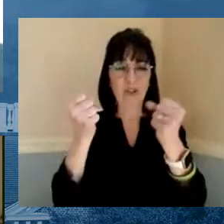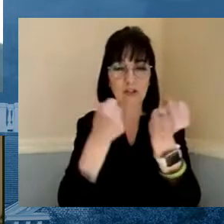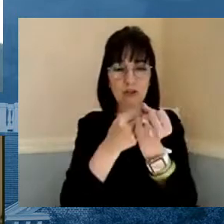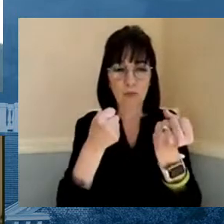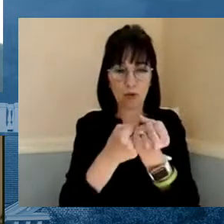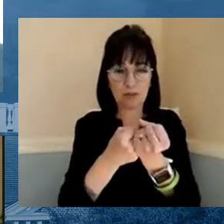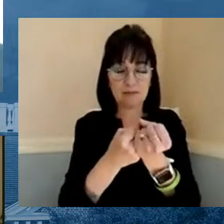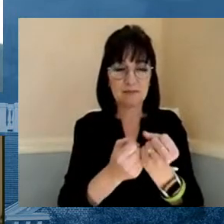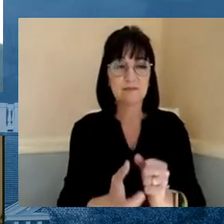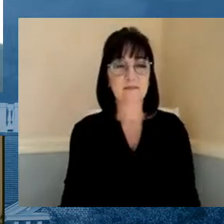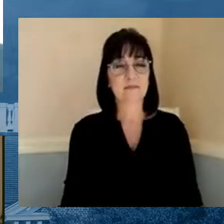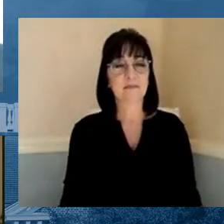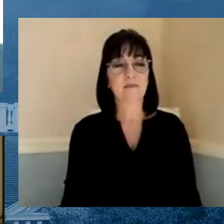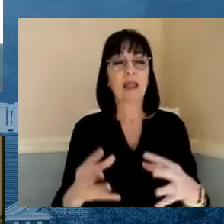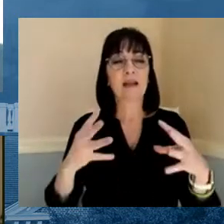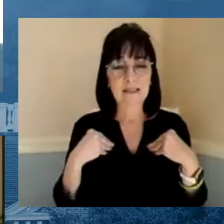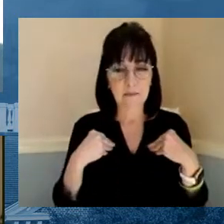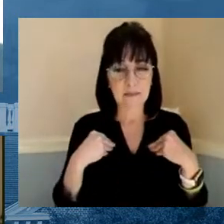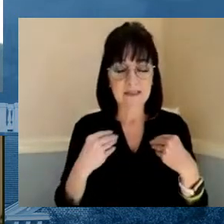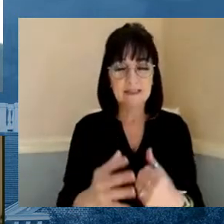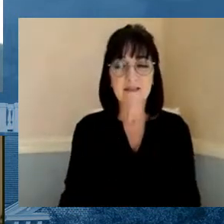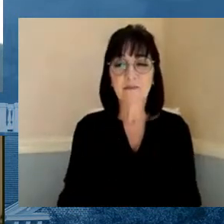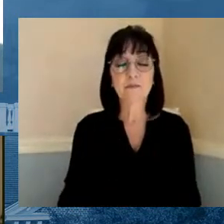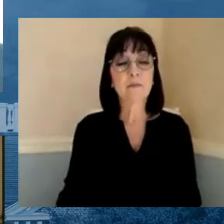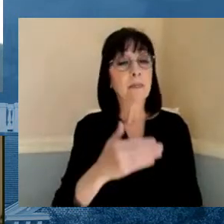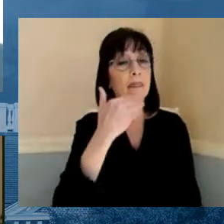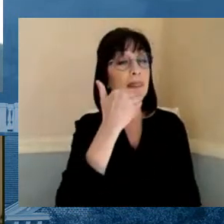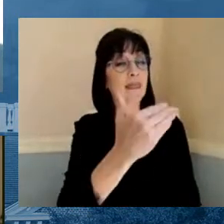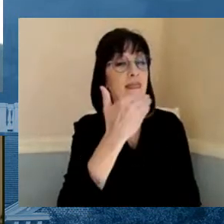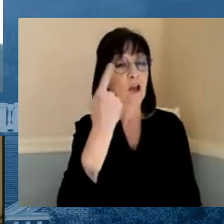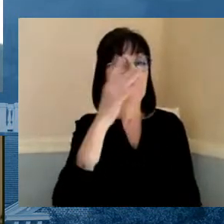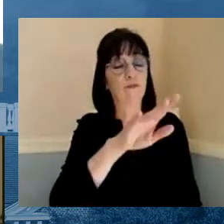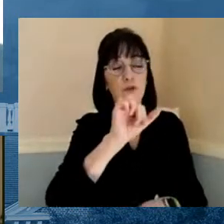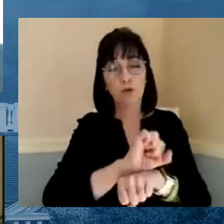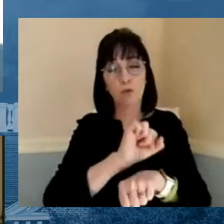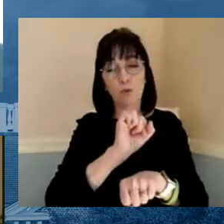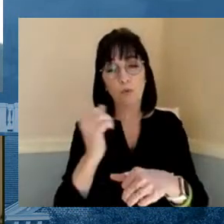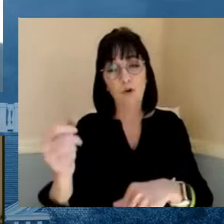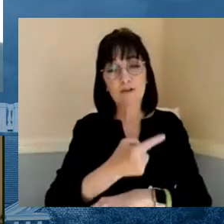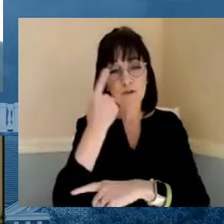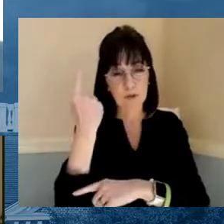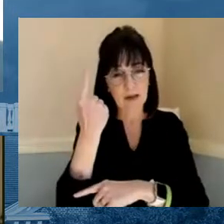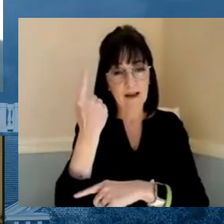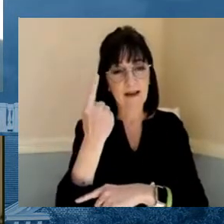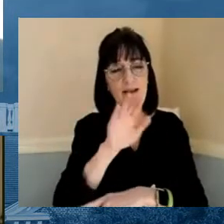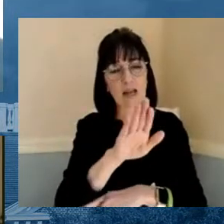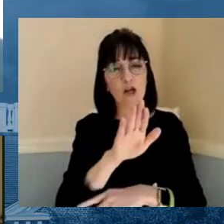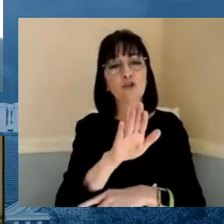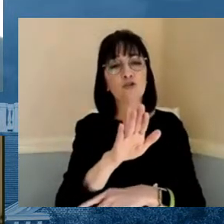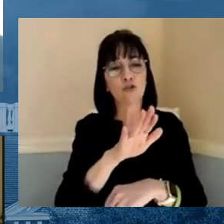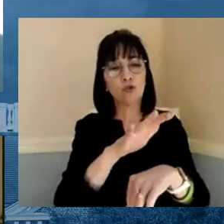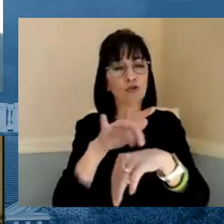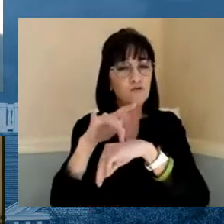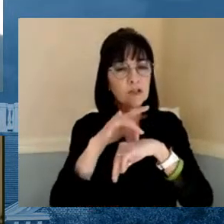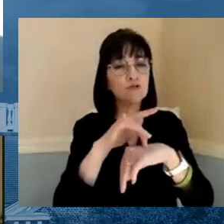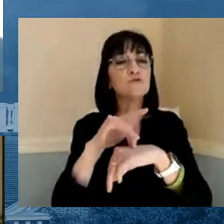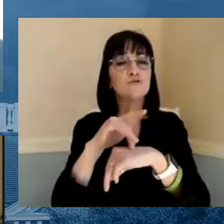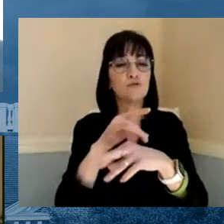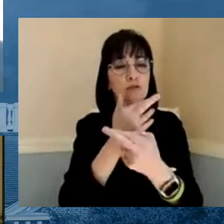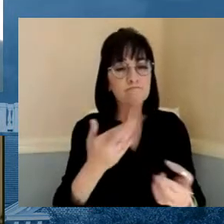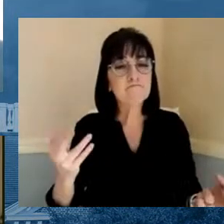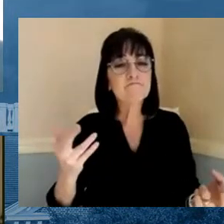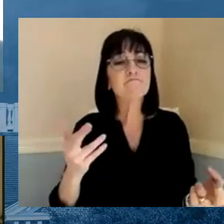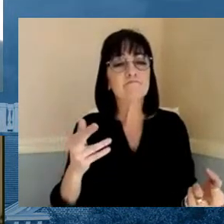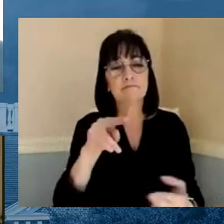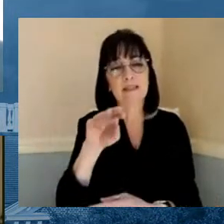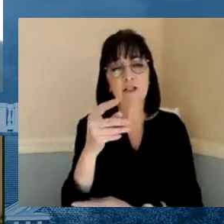work. Thank you for joining us today. Thank you for the resources that Nemours brings to these children